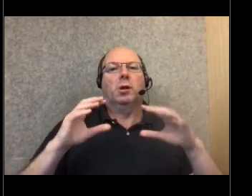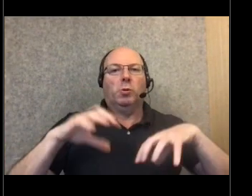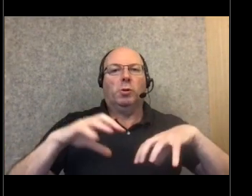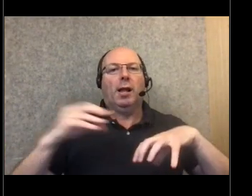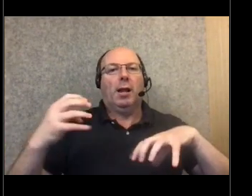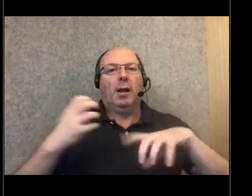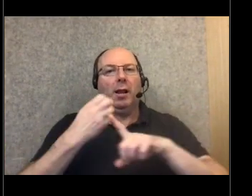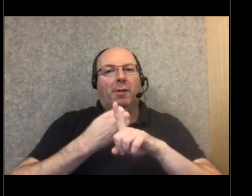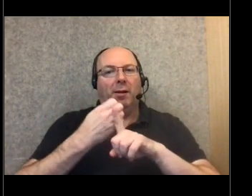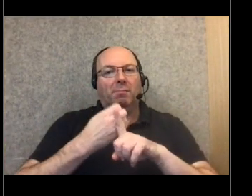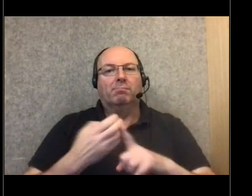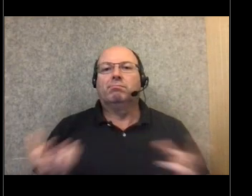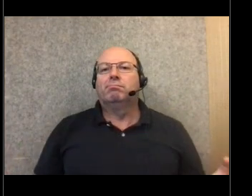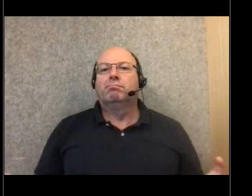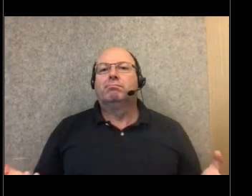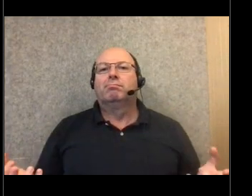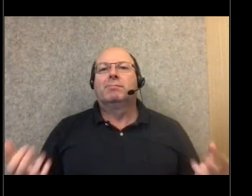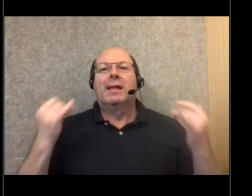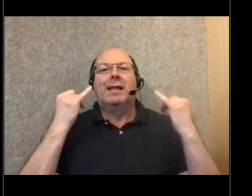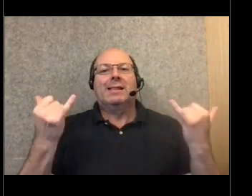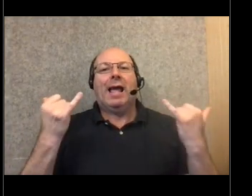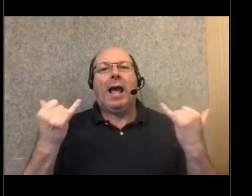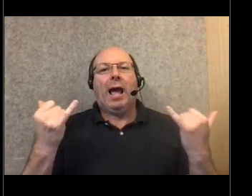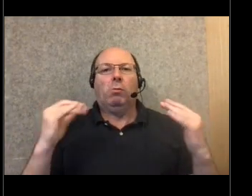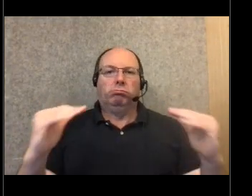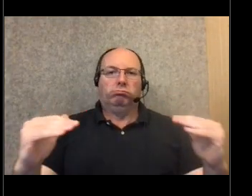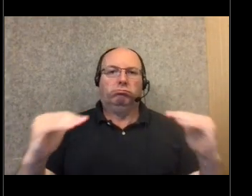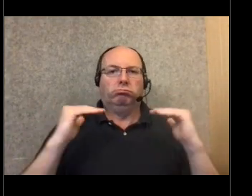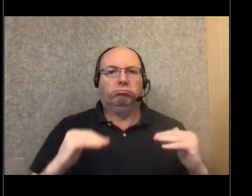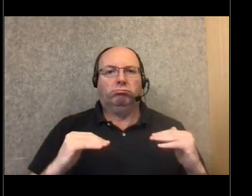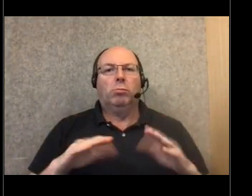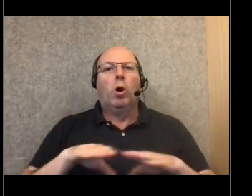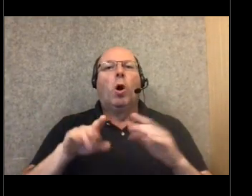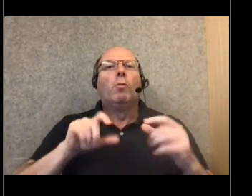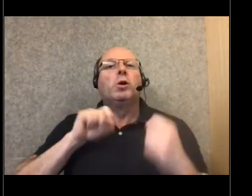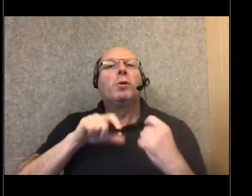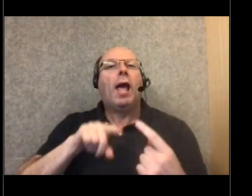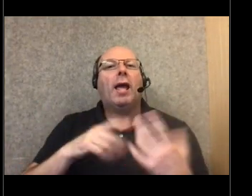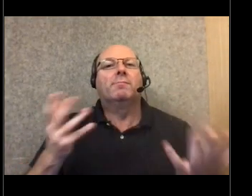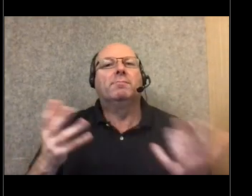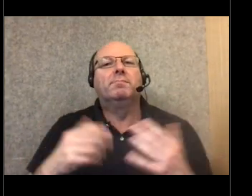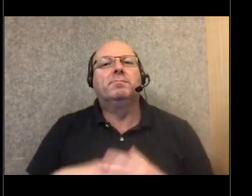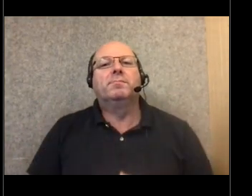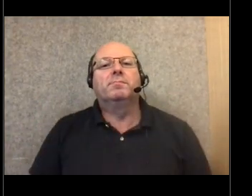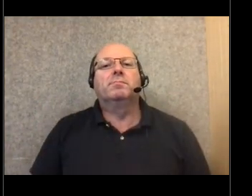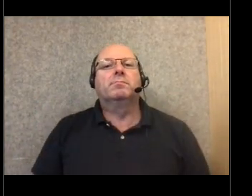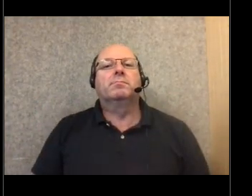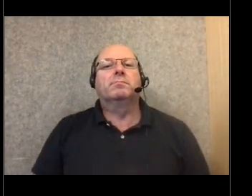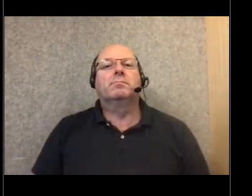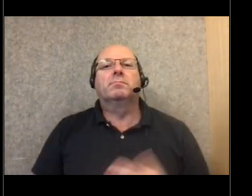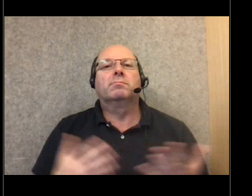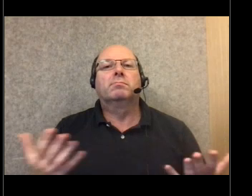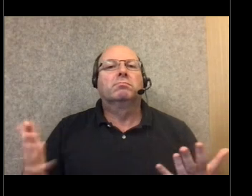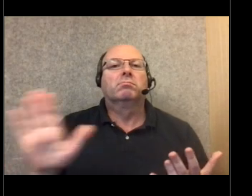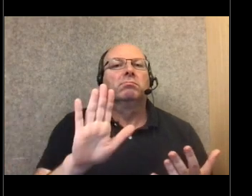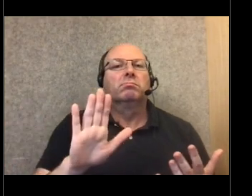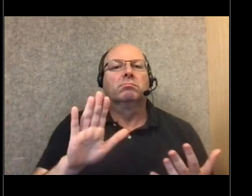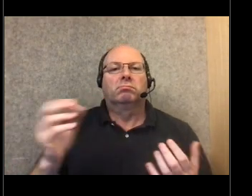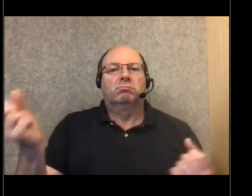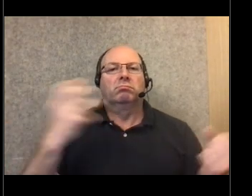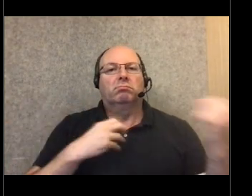that, we're going to move into our live Q&A and find out what questions have been